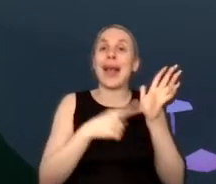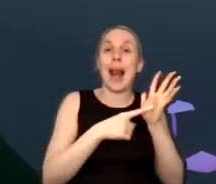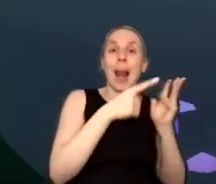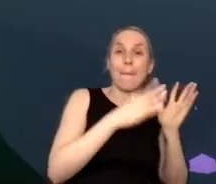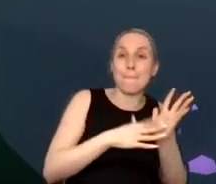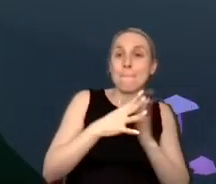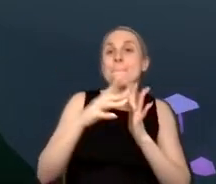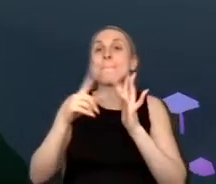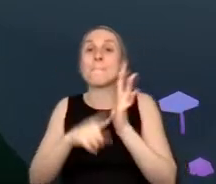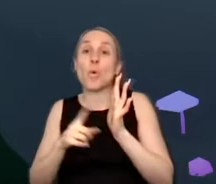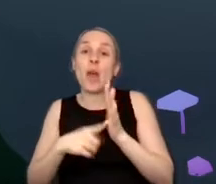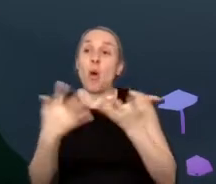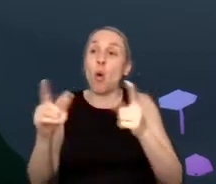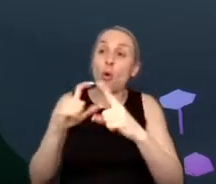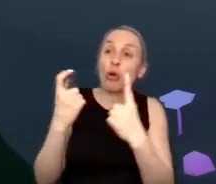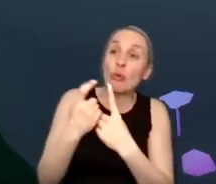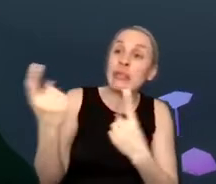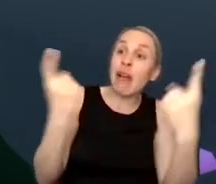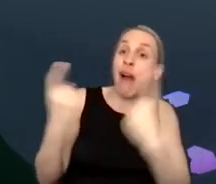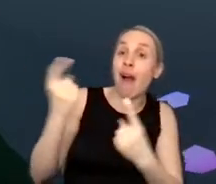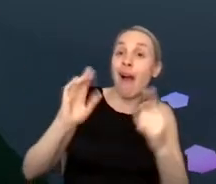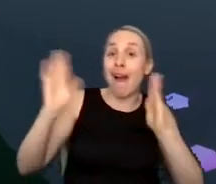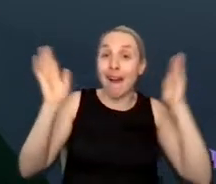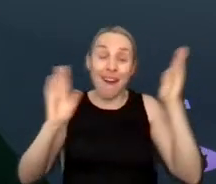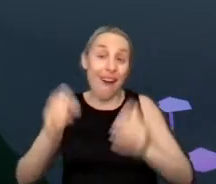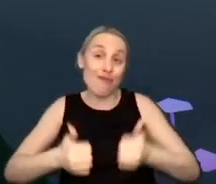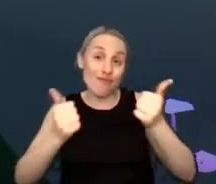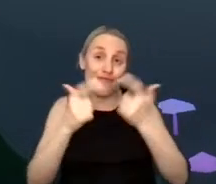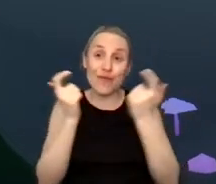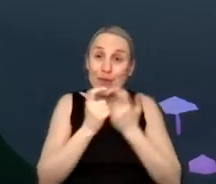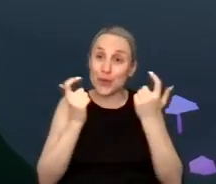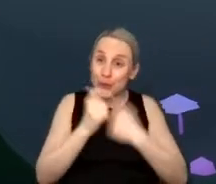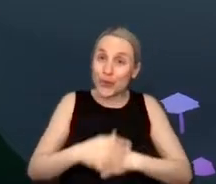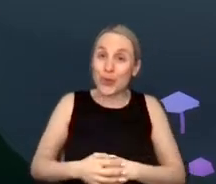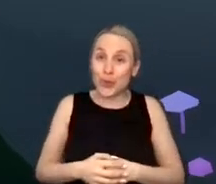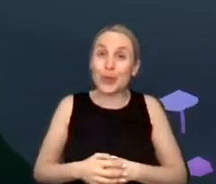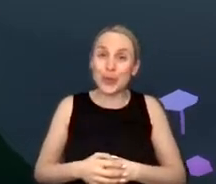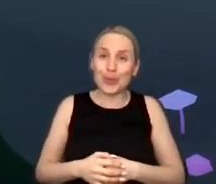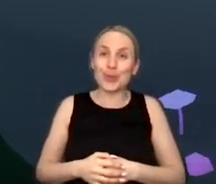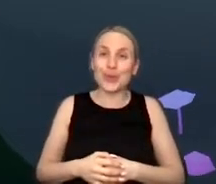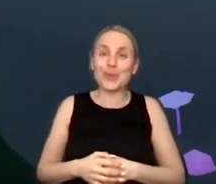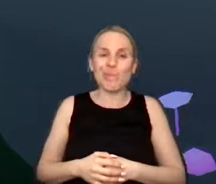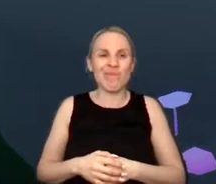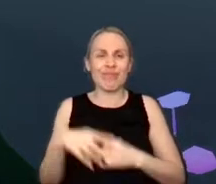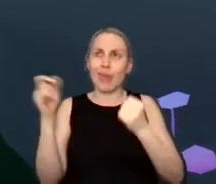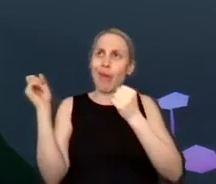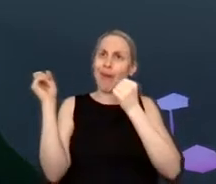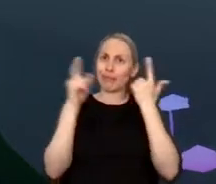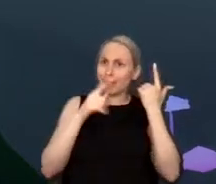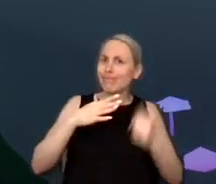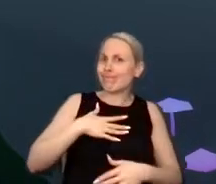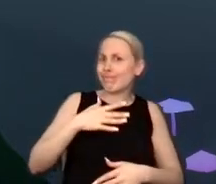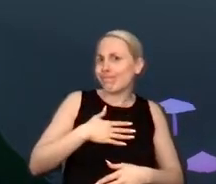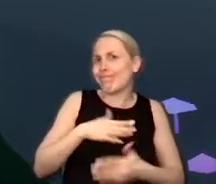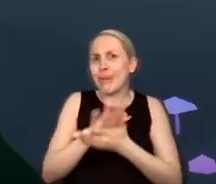can jump in. It's really fun to do this. And yeah, as you said, it's a cool way to kind of get the community's